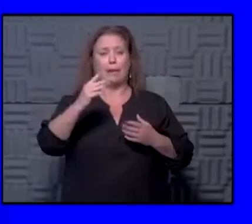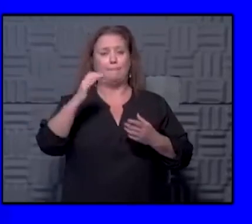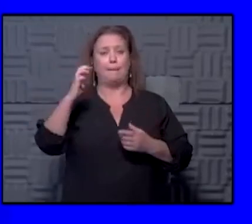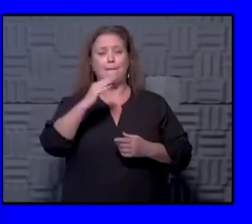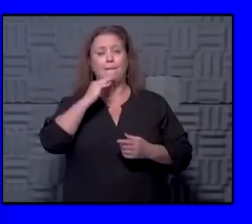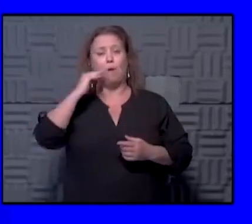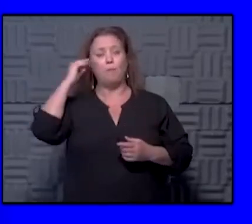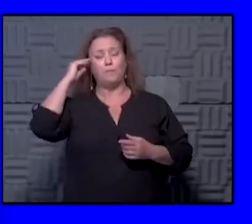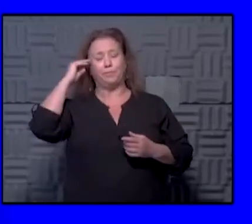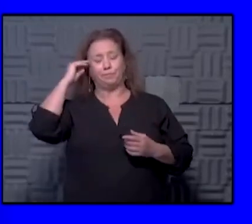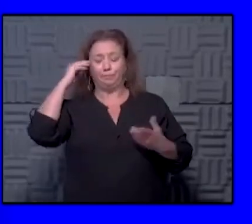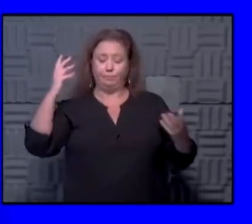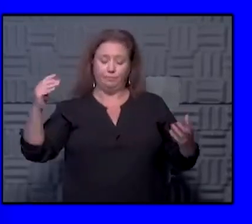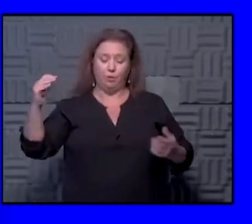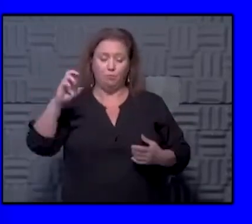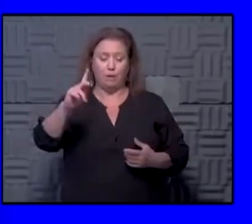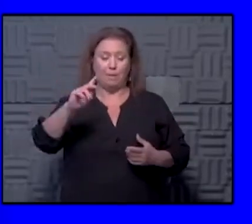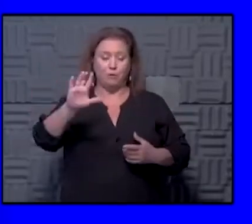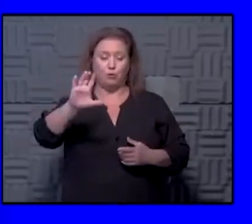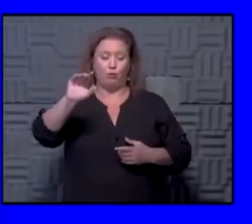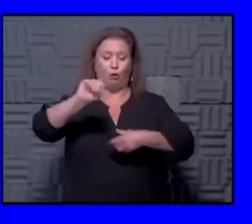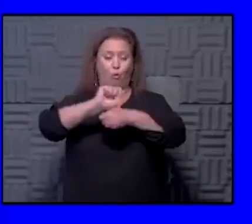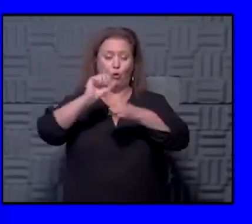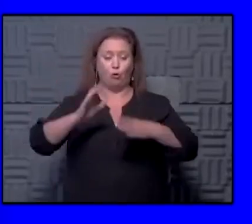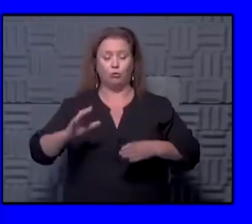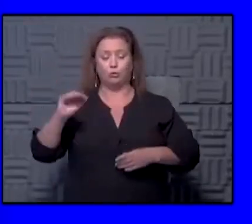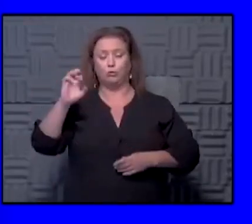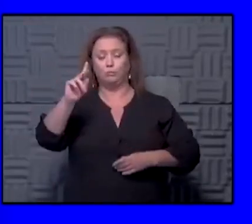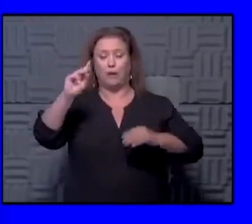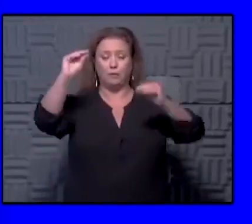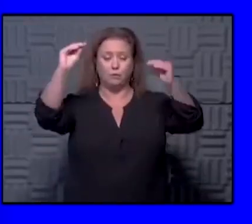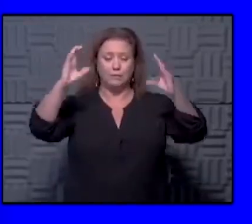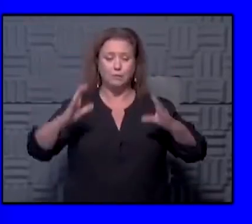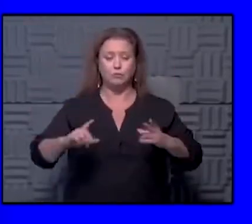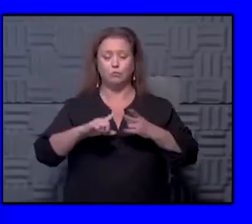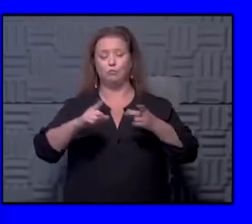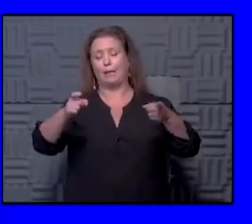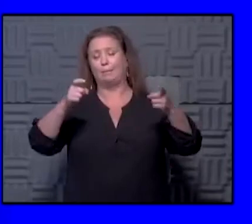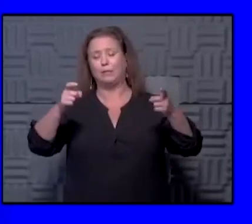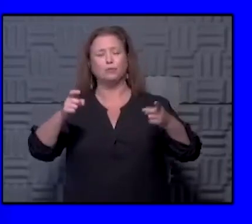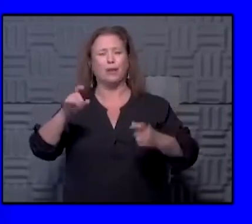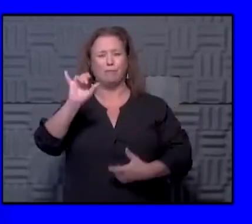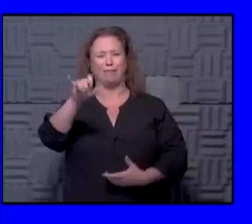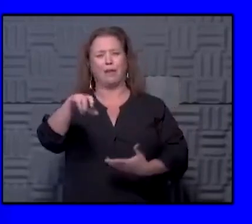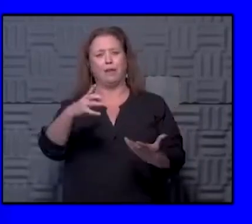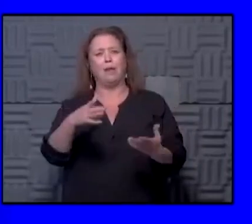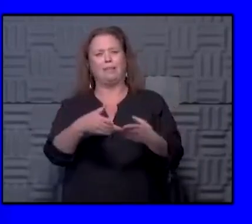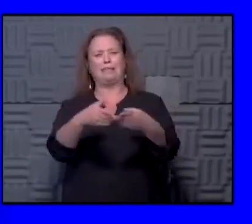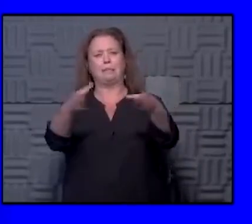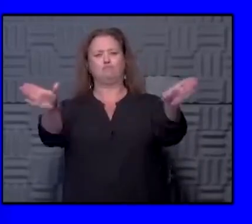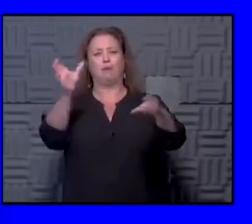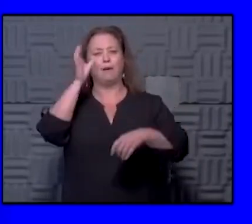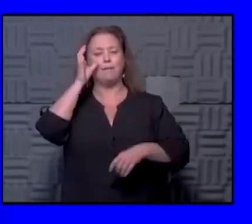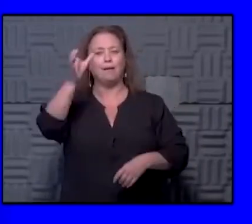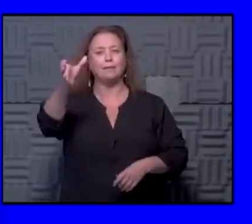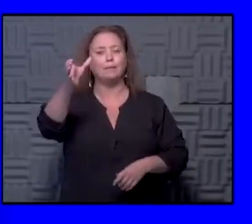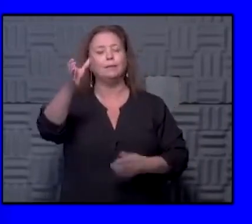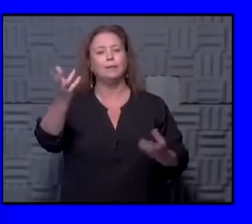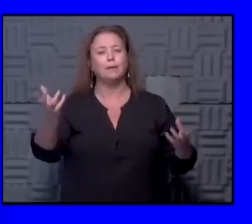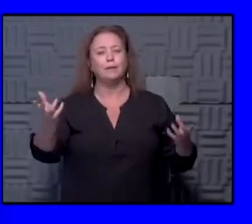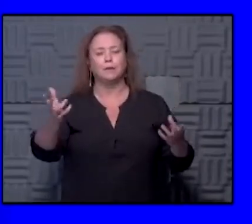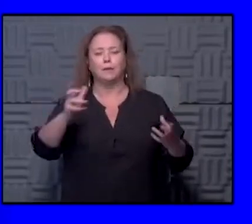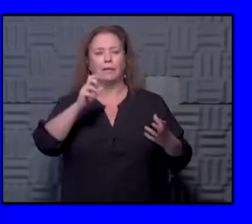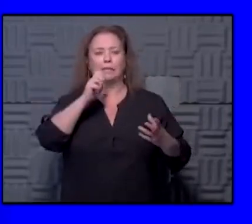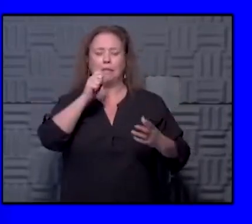or you bringing it to your other coworkers, teachers, administrators, things of that nature. So those are the broad concepts, and it's not